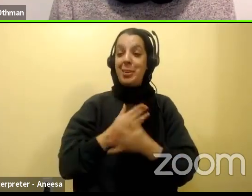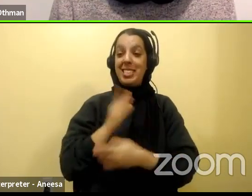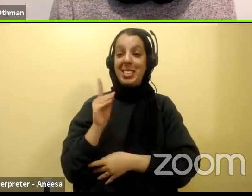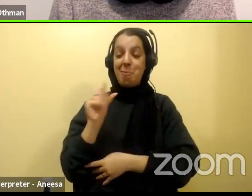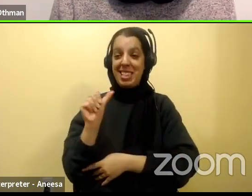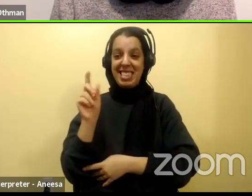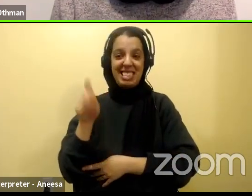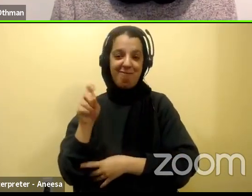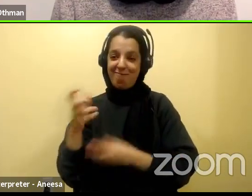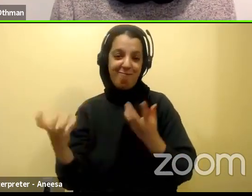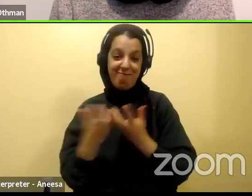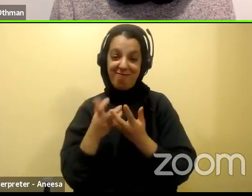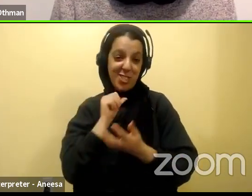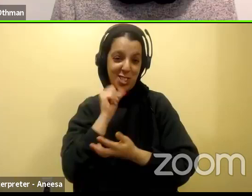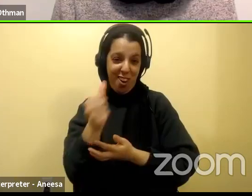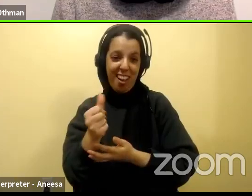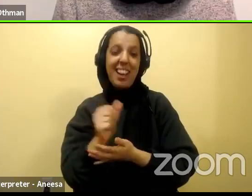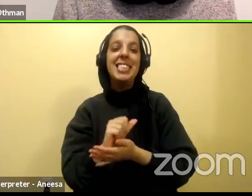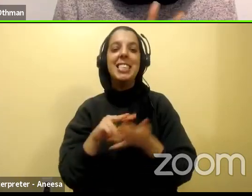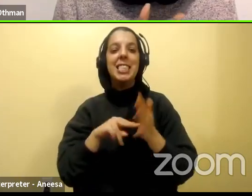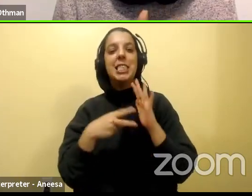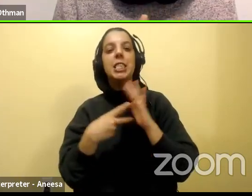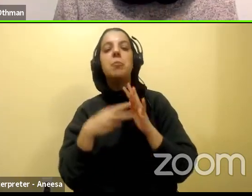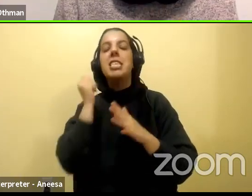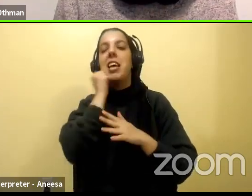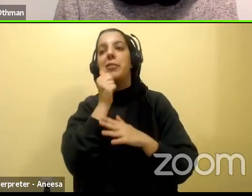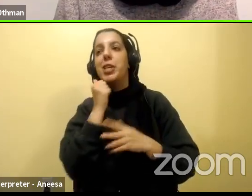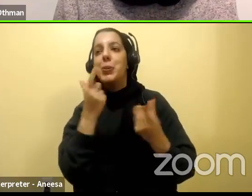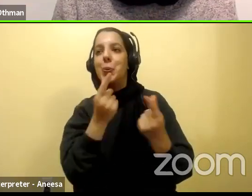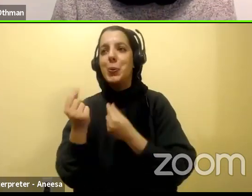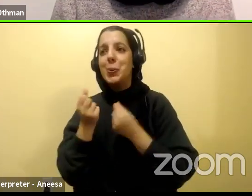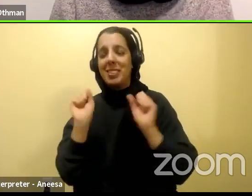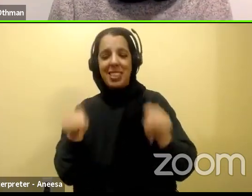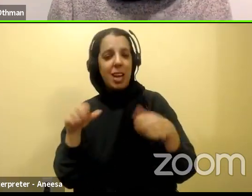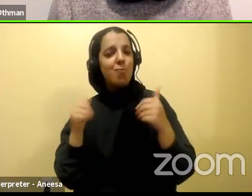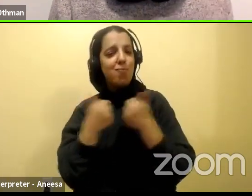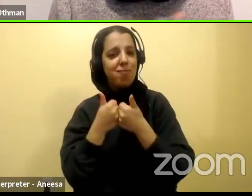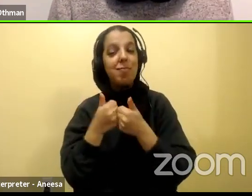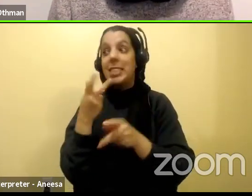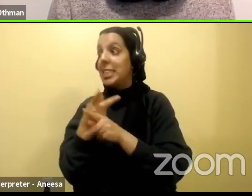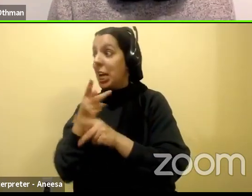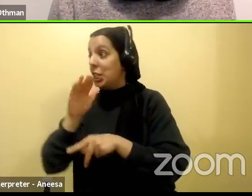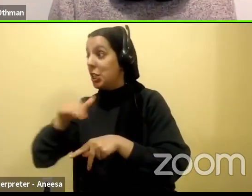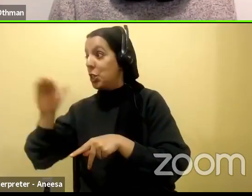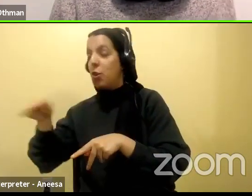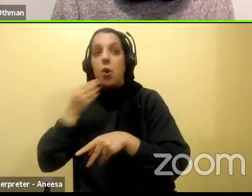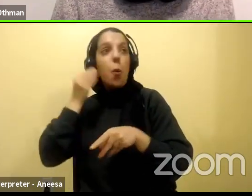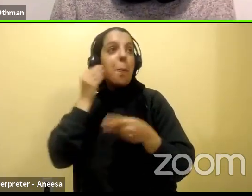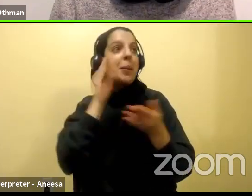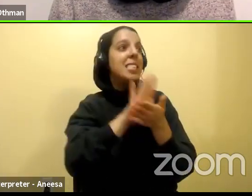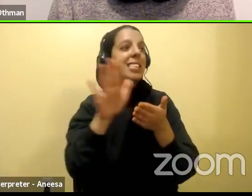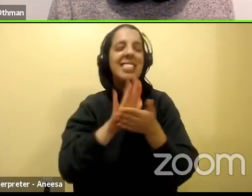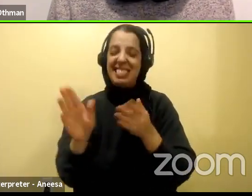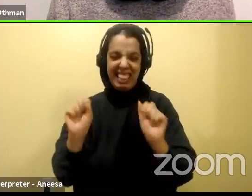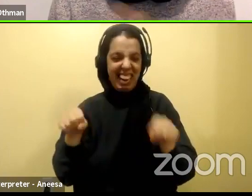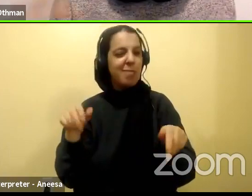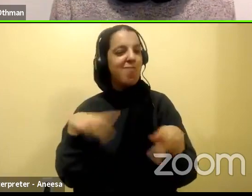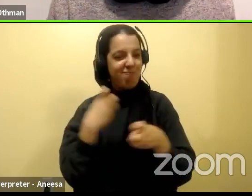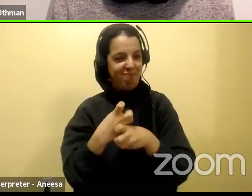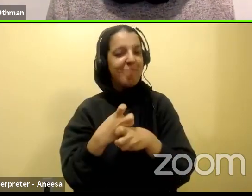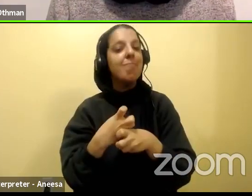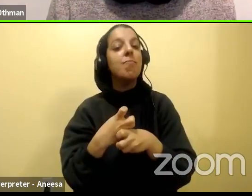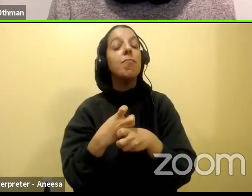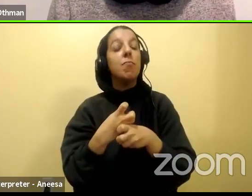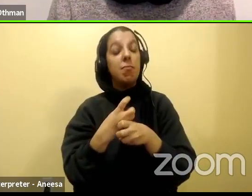which makes it a little bit more difficult to facilitate like daily living and caring for my children and my home. Another thing is, in order